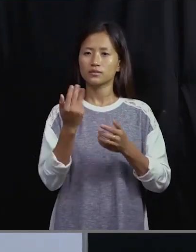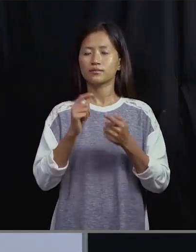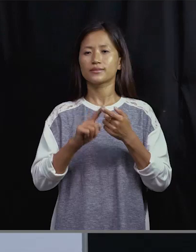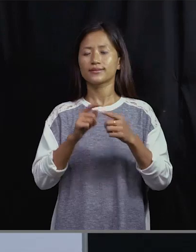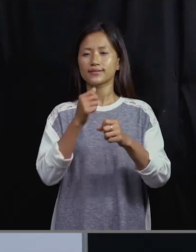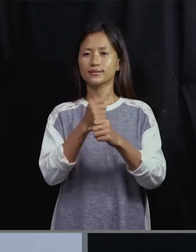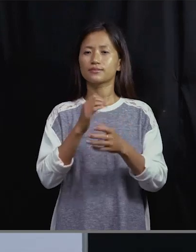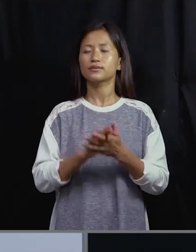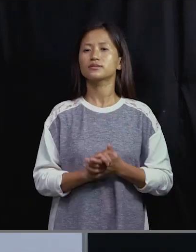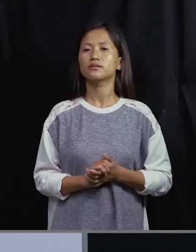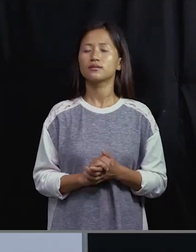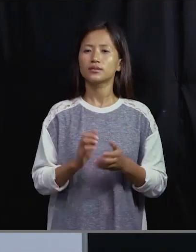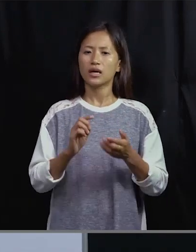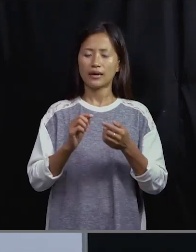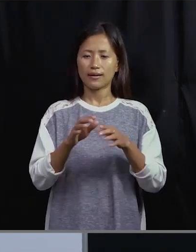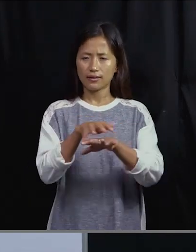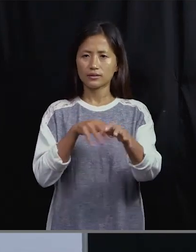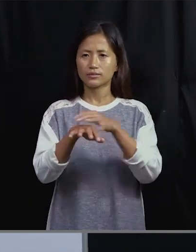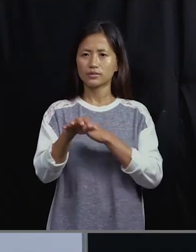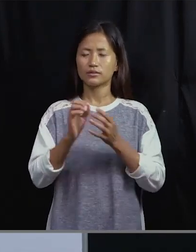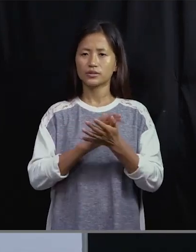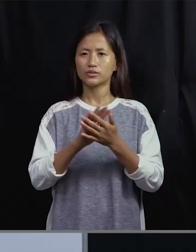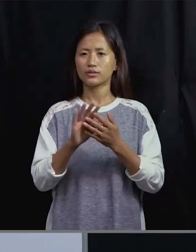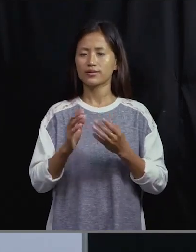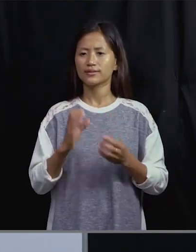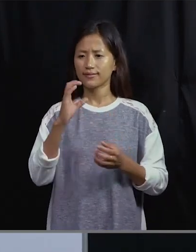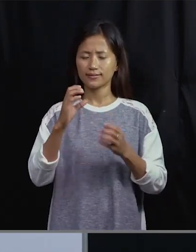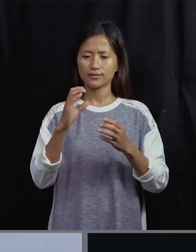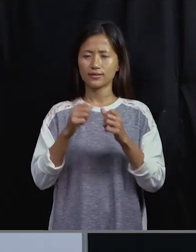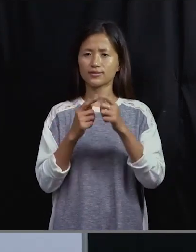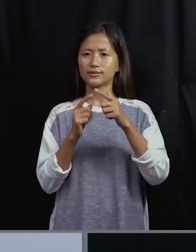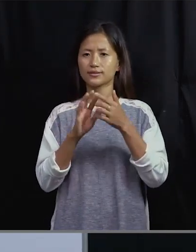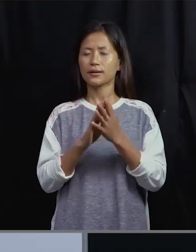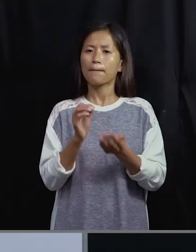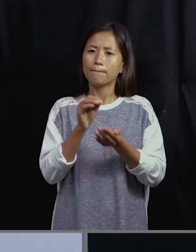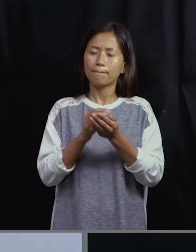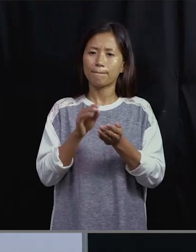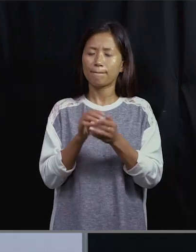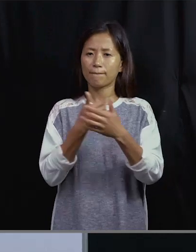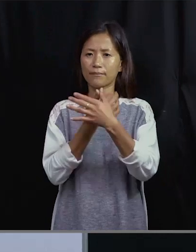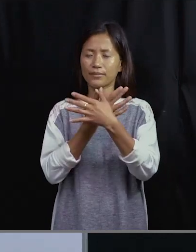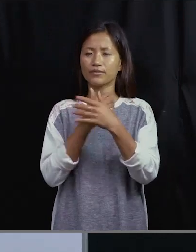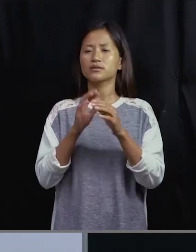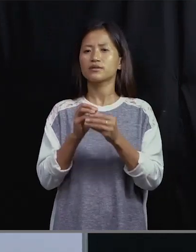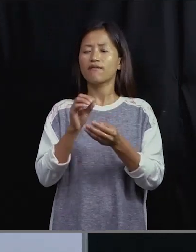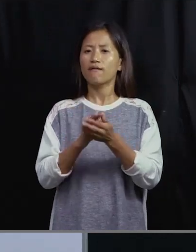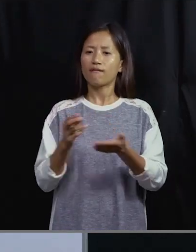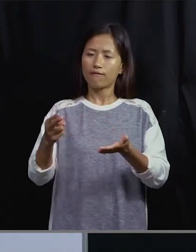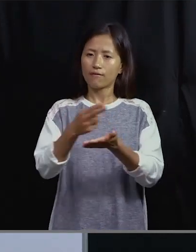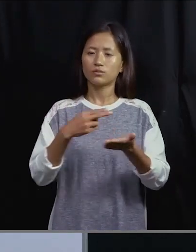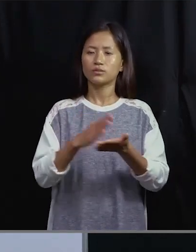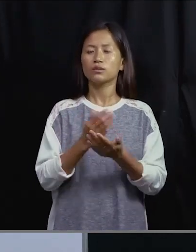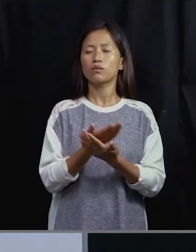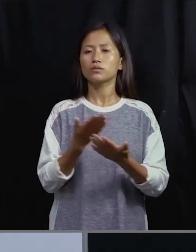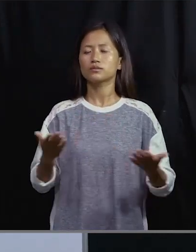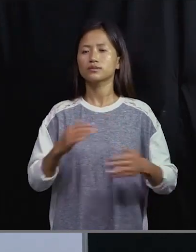animal husbandry. Yes or no? In animal husbandry, cattle rearing, or beekeeping, pig farming. Yes or no? All those